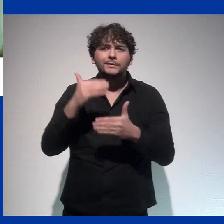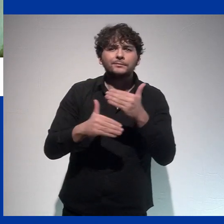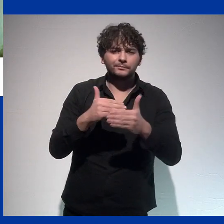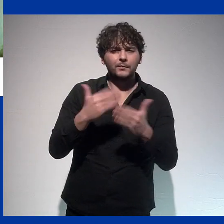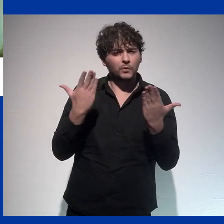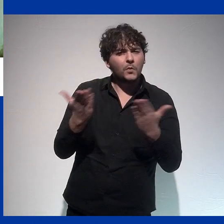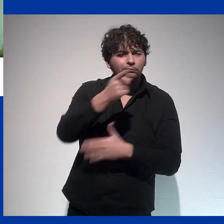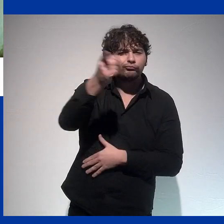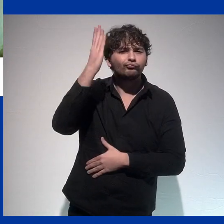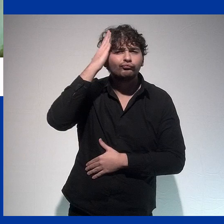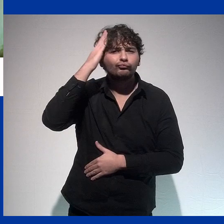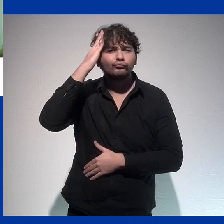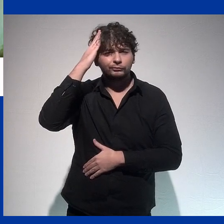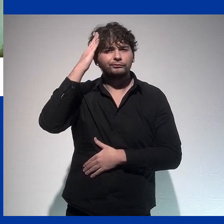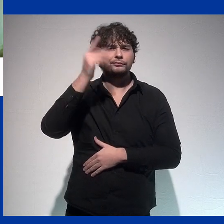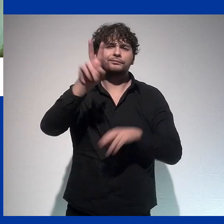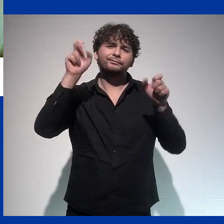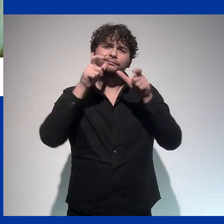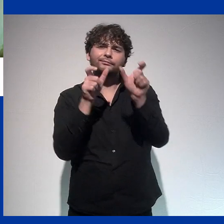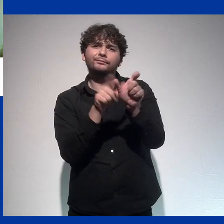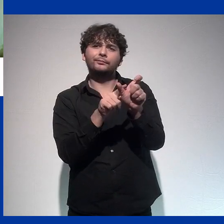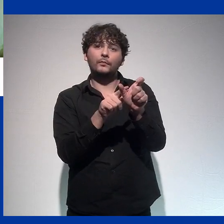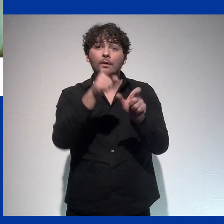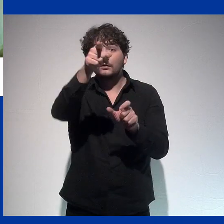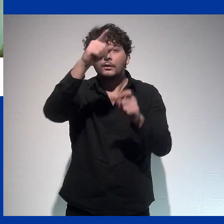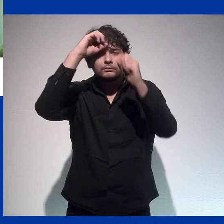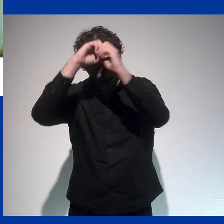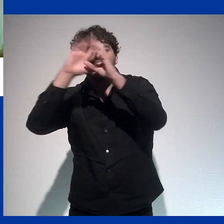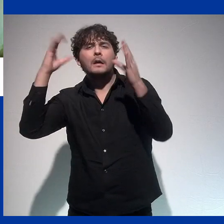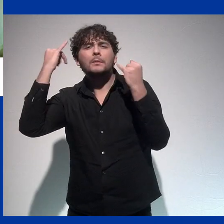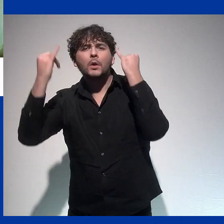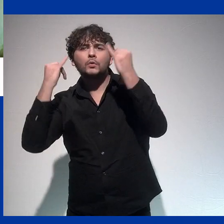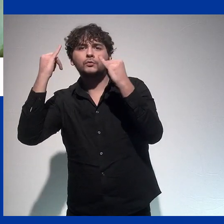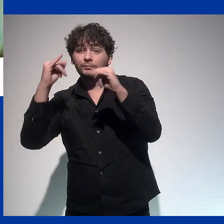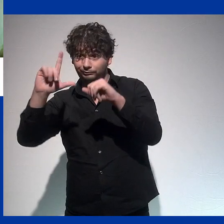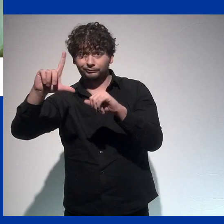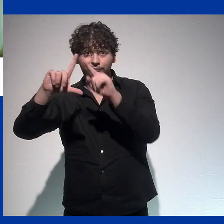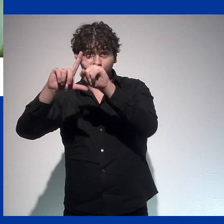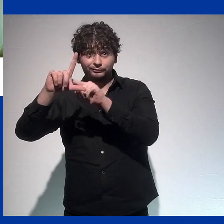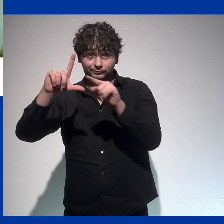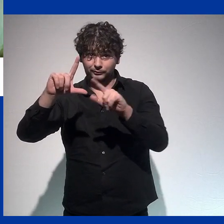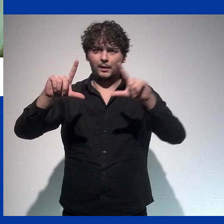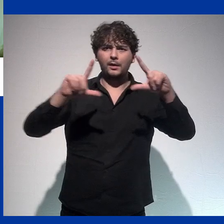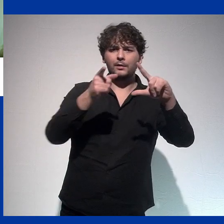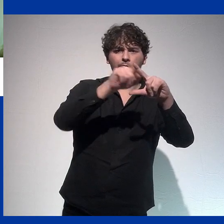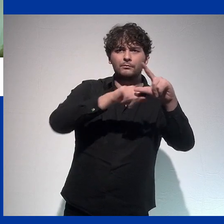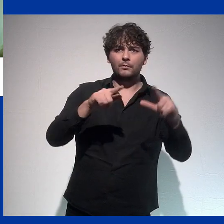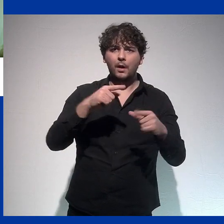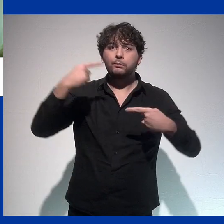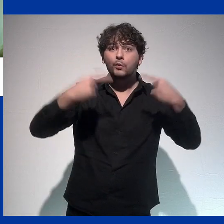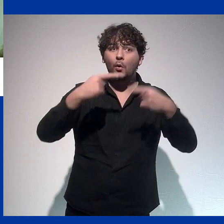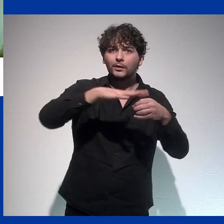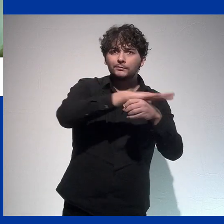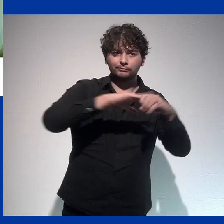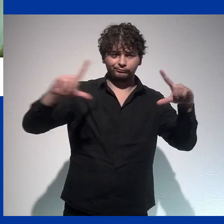our meeting this morning, our National Agency for Youth declared its intention to set up an action plan to